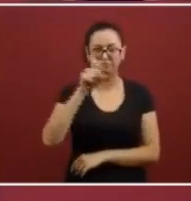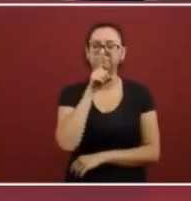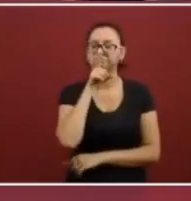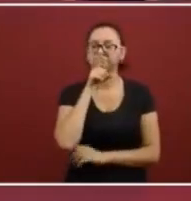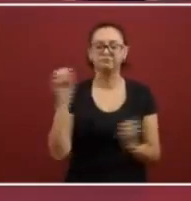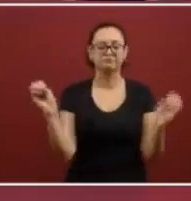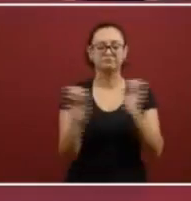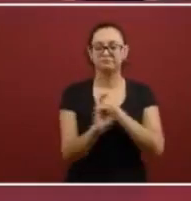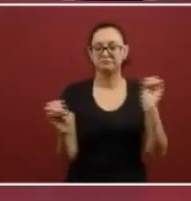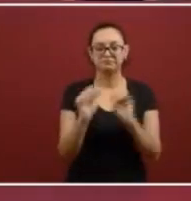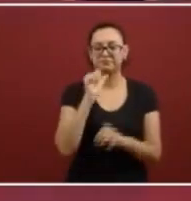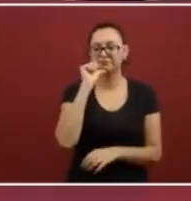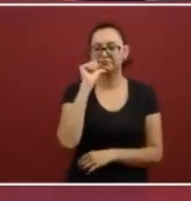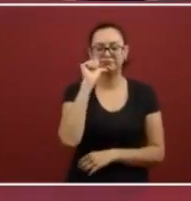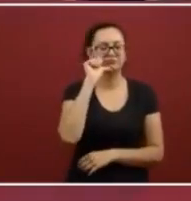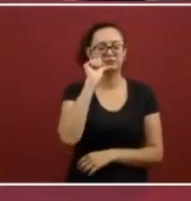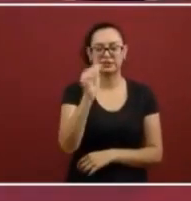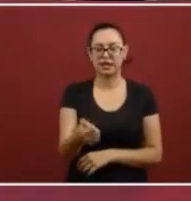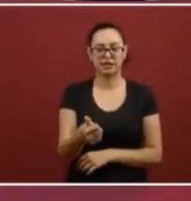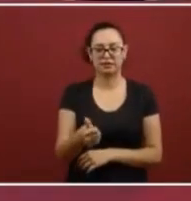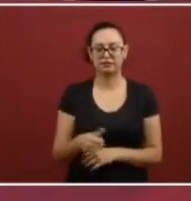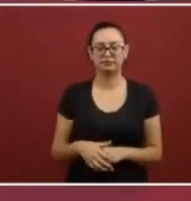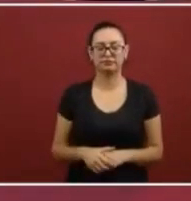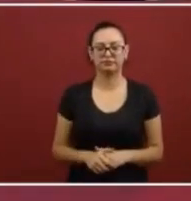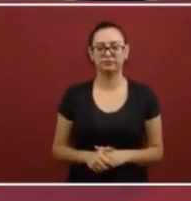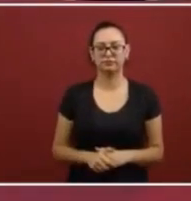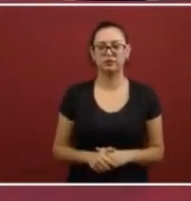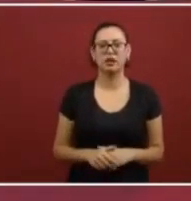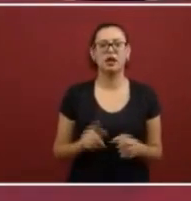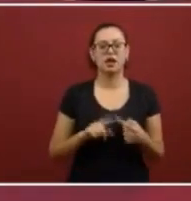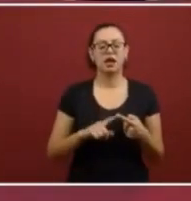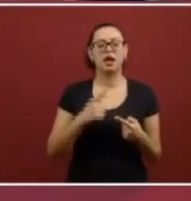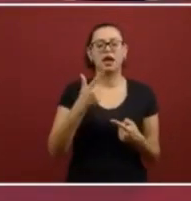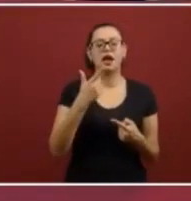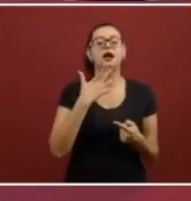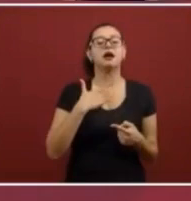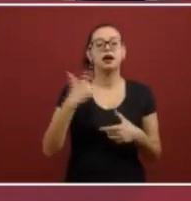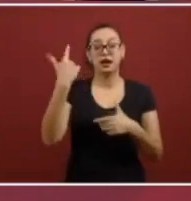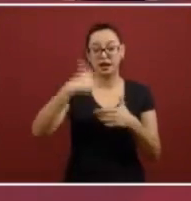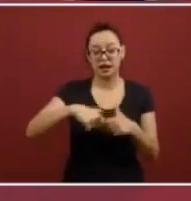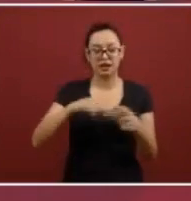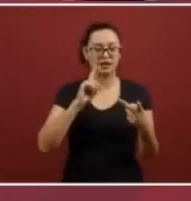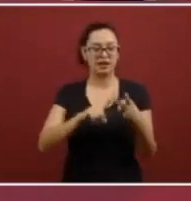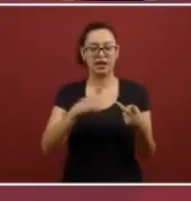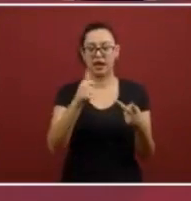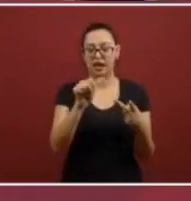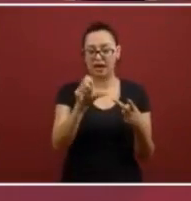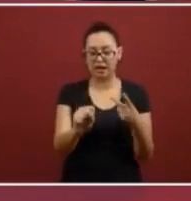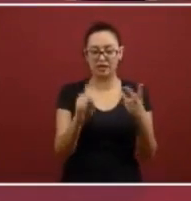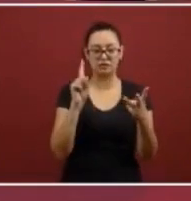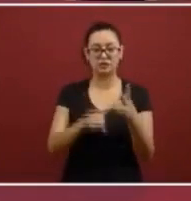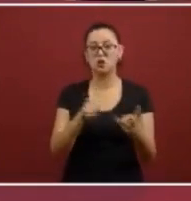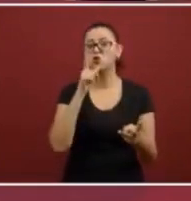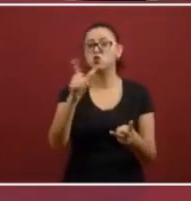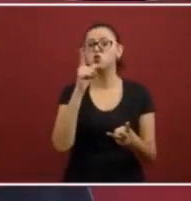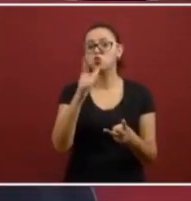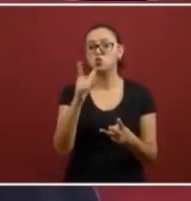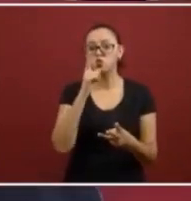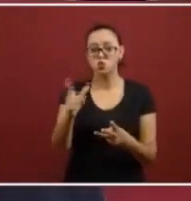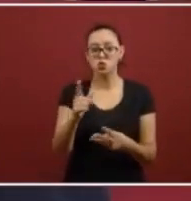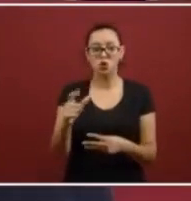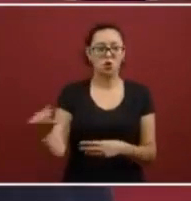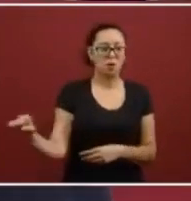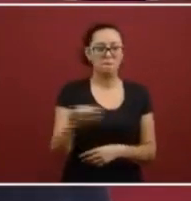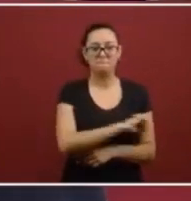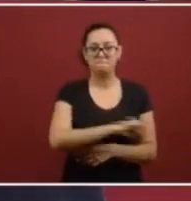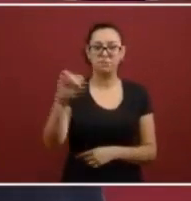be de going up las gasolinas, of gas, del gas, de la luz over electricity. en Or,